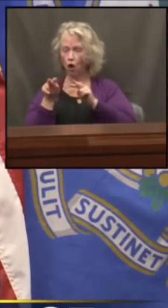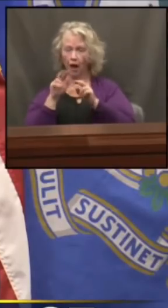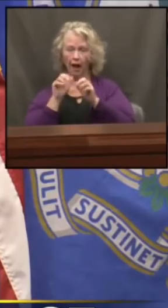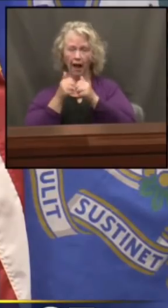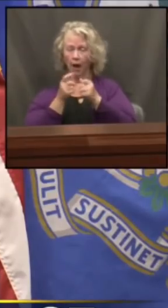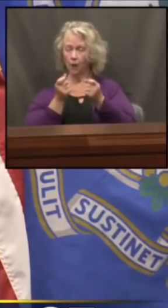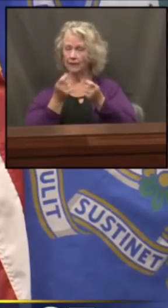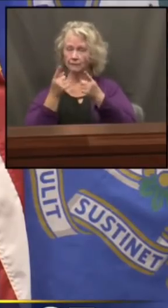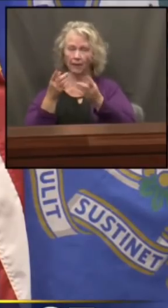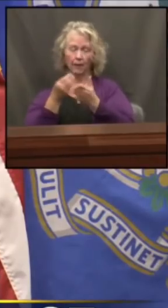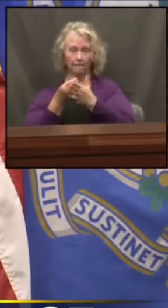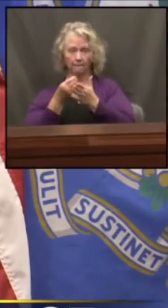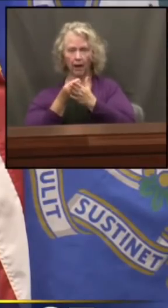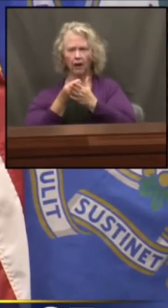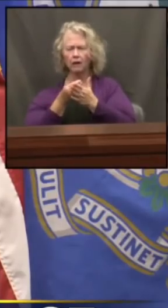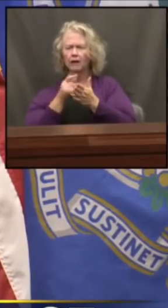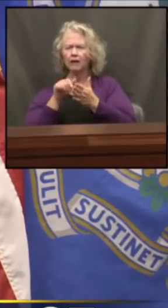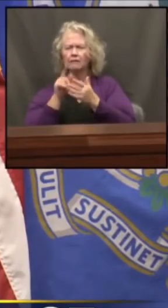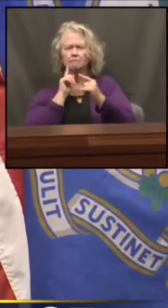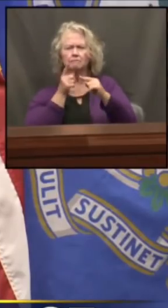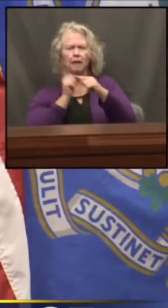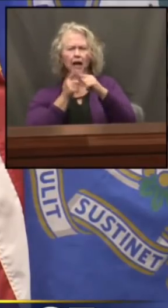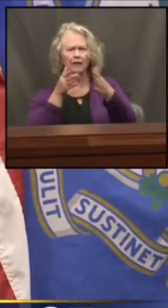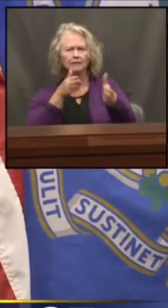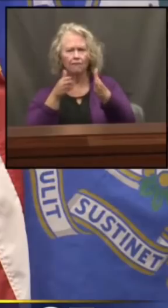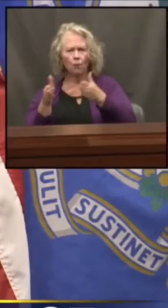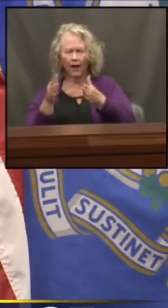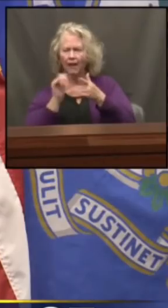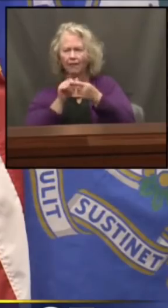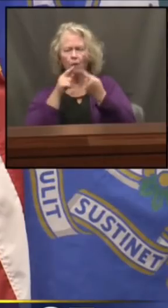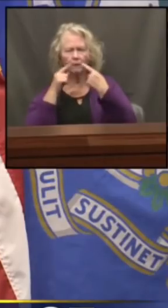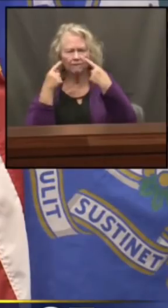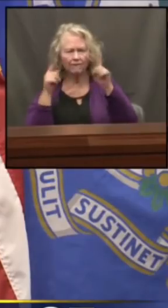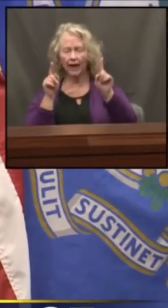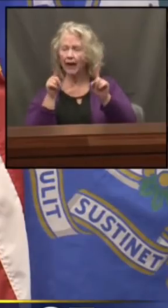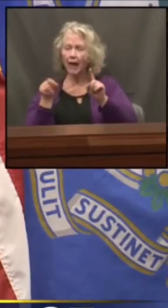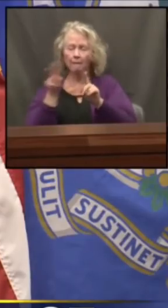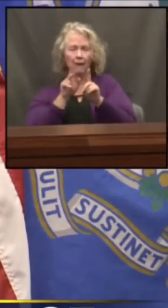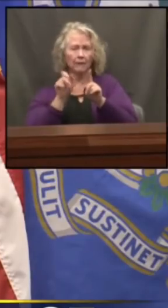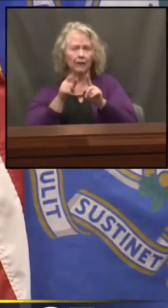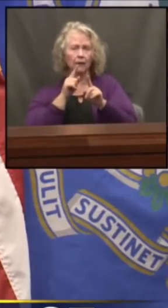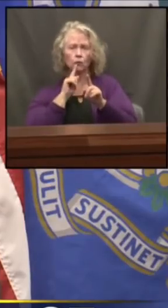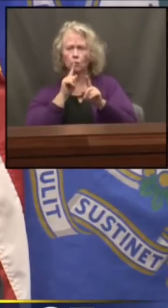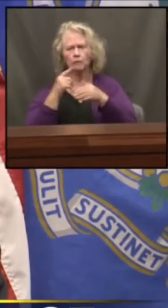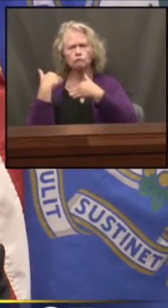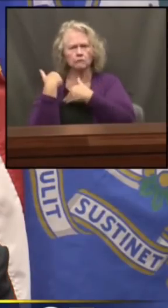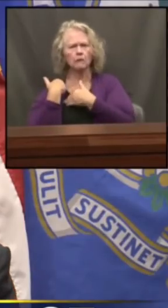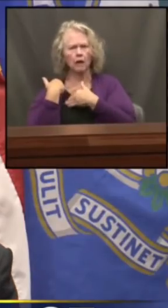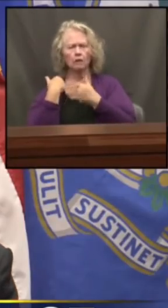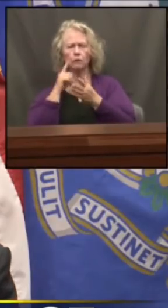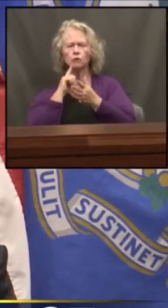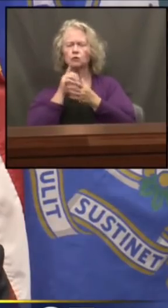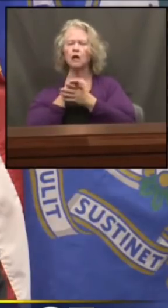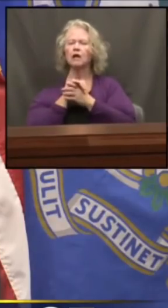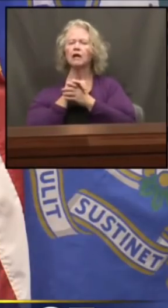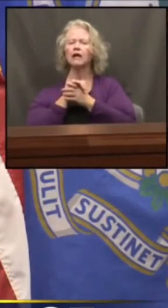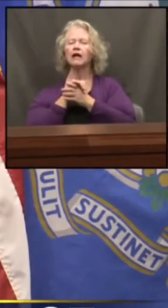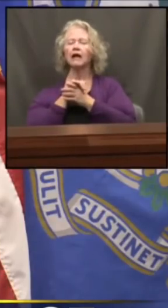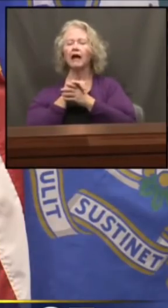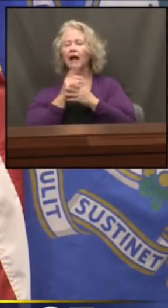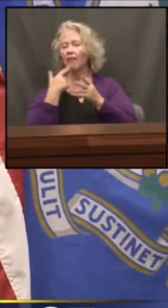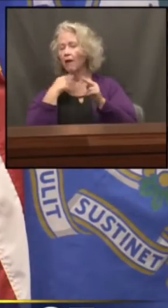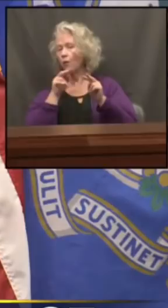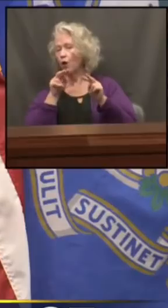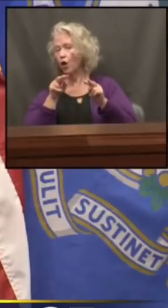it to be spent productively. I want it to be spent effectively, and I want to hold people accountable for that, how that money's go. That'll be compounded by